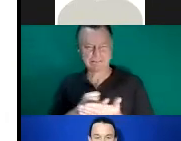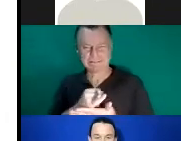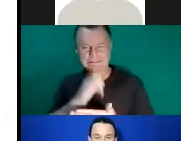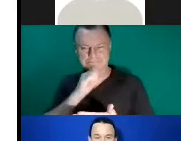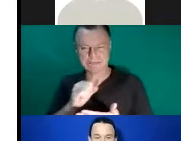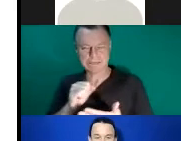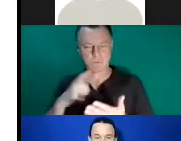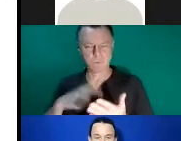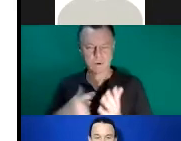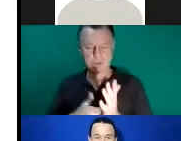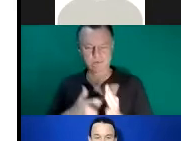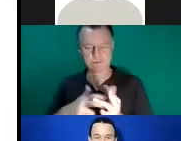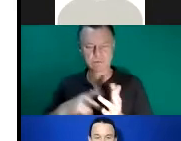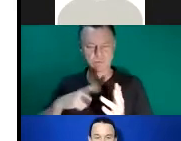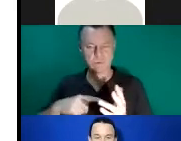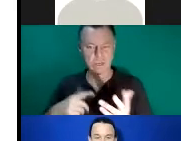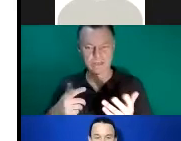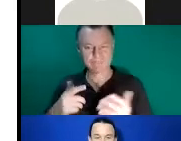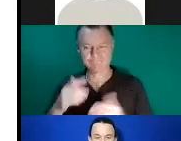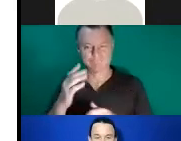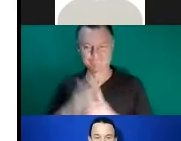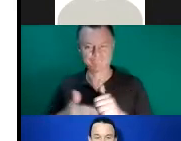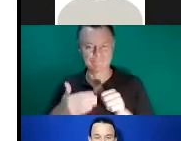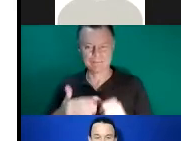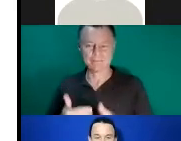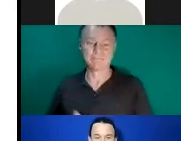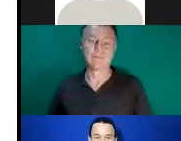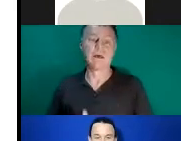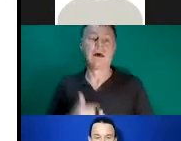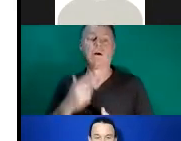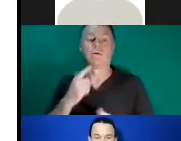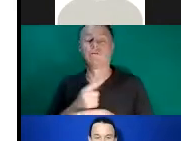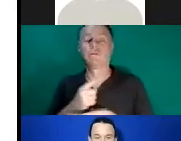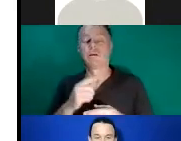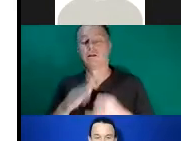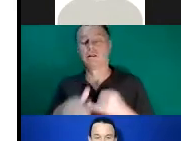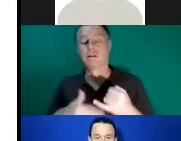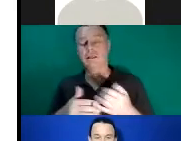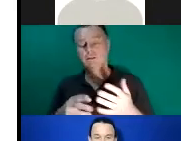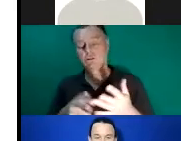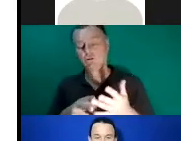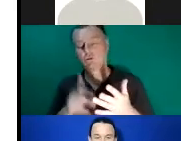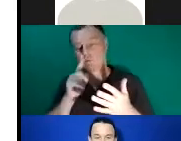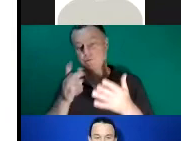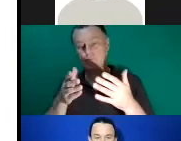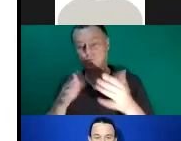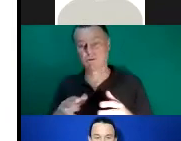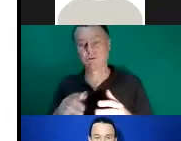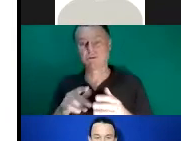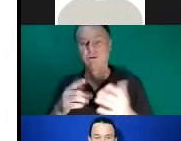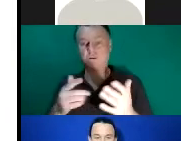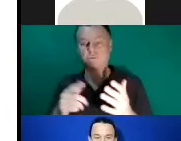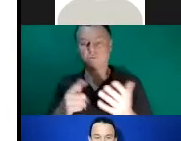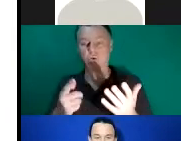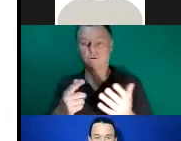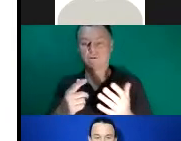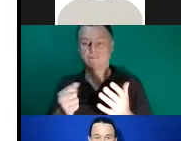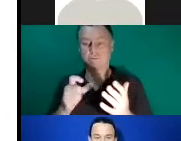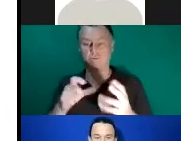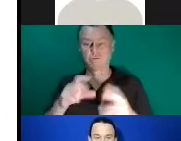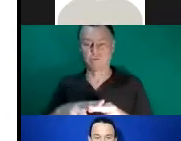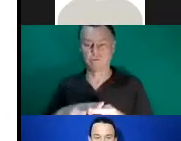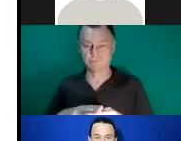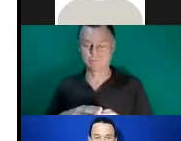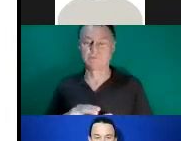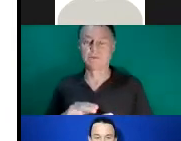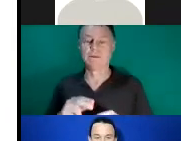Before I discuss the 2 murders where chloroform was used, I want to briefly mention his other victims that, to the best of our knowledge,